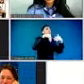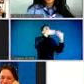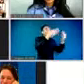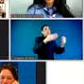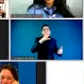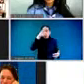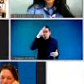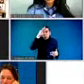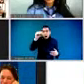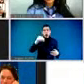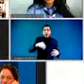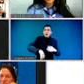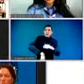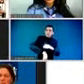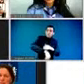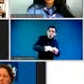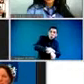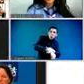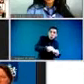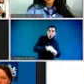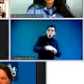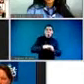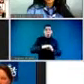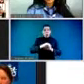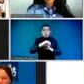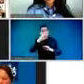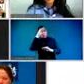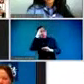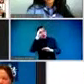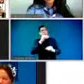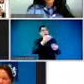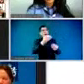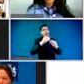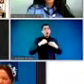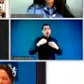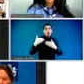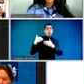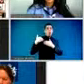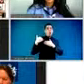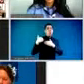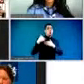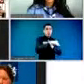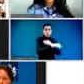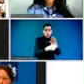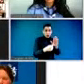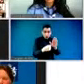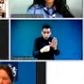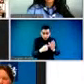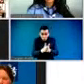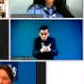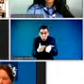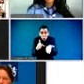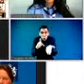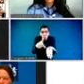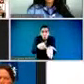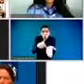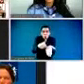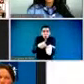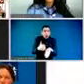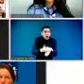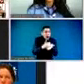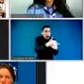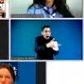it doesn't help. So the media is very important. All forms of media, whether print media, social